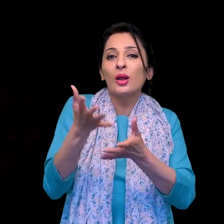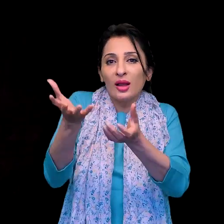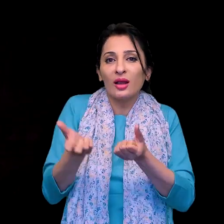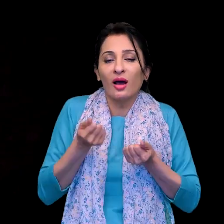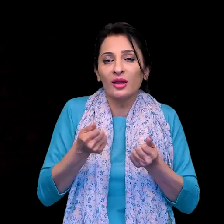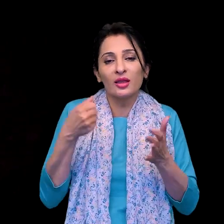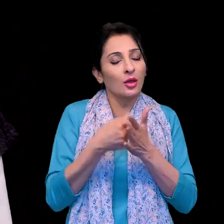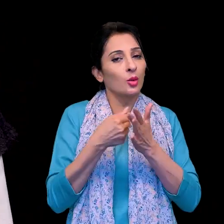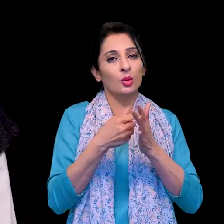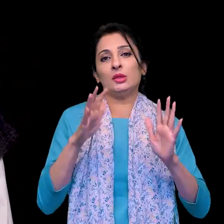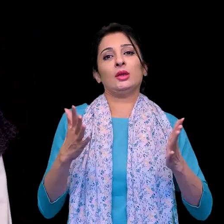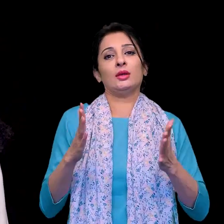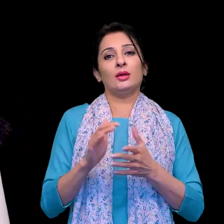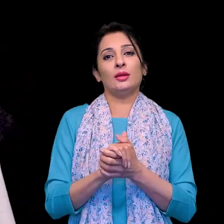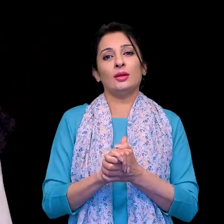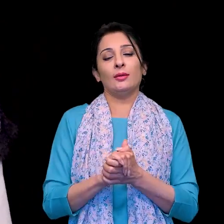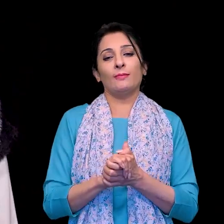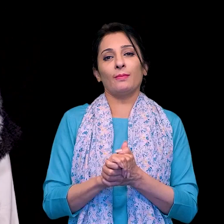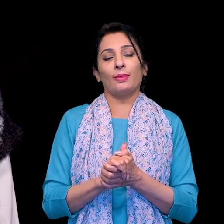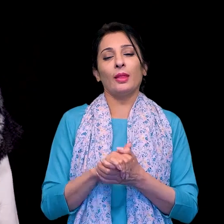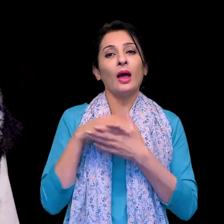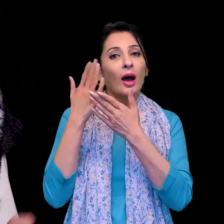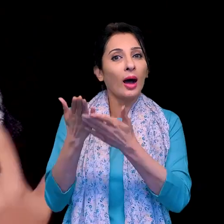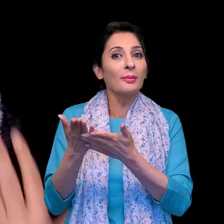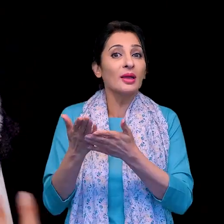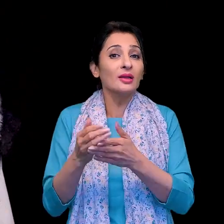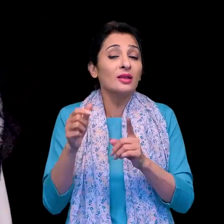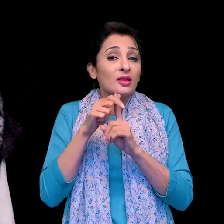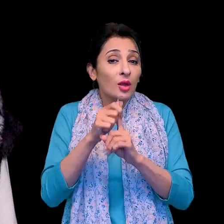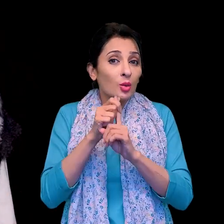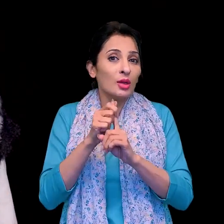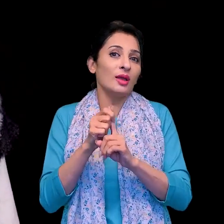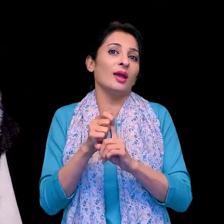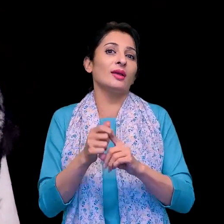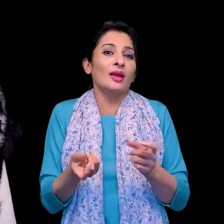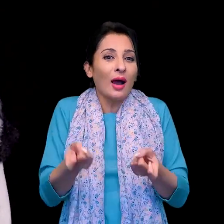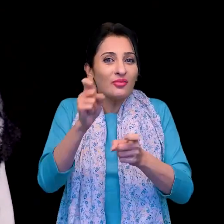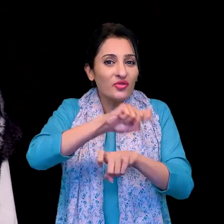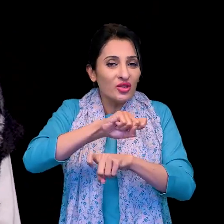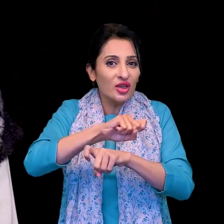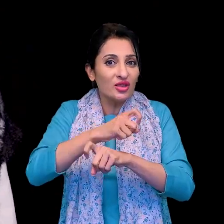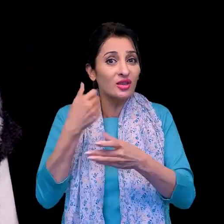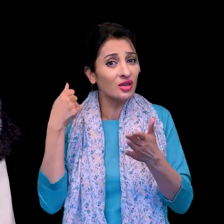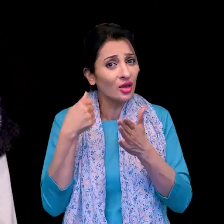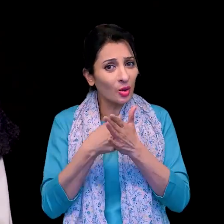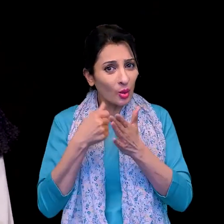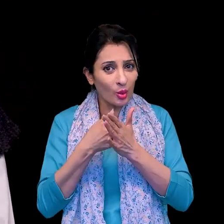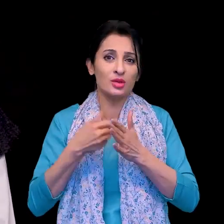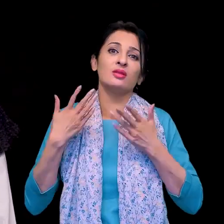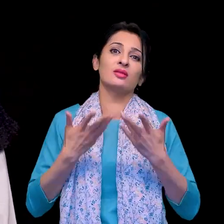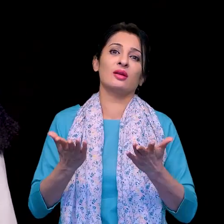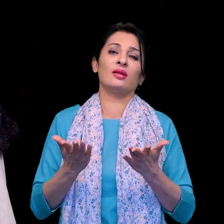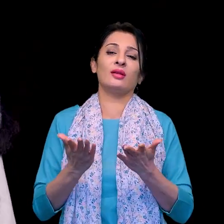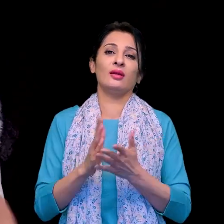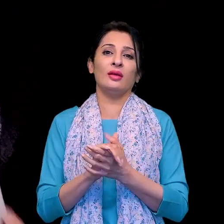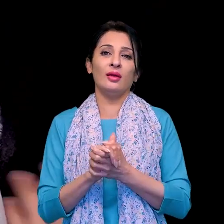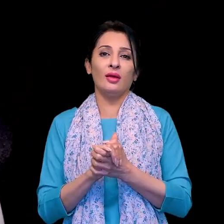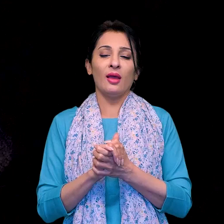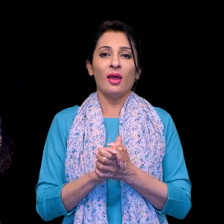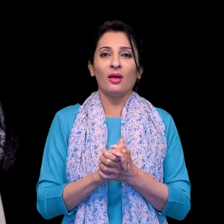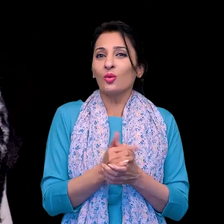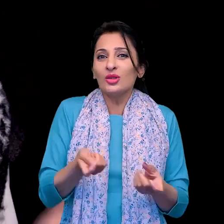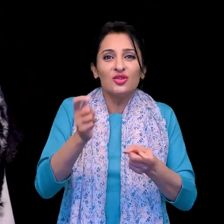come. Unless you allow it to be known that it is not okay to blame a victim, you